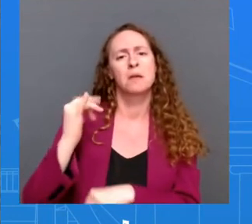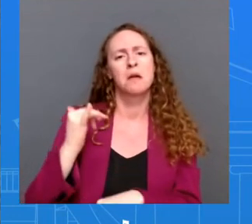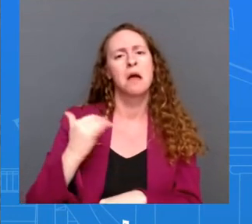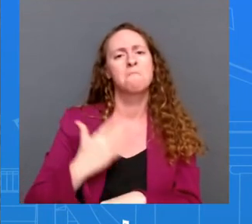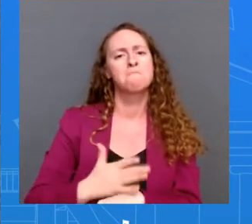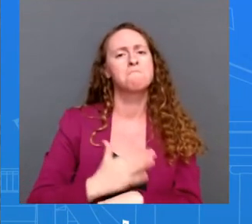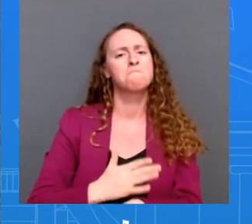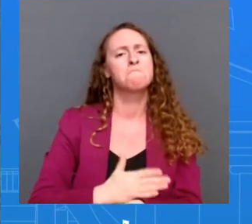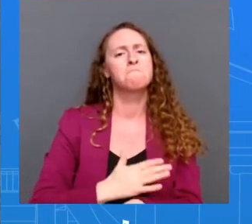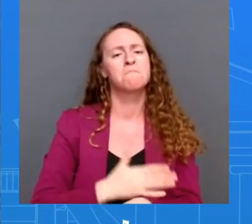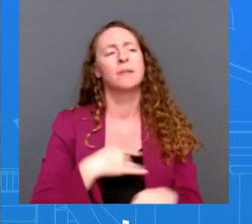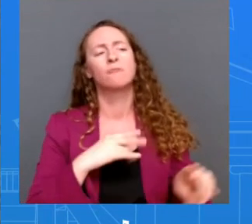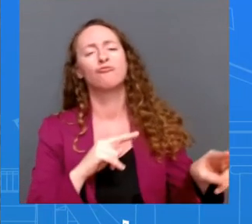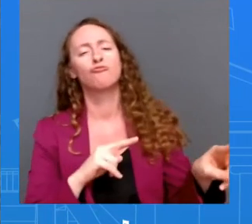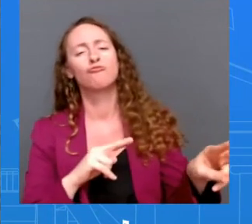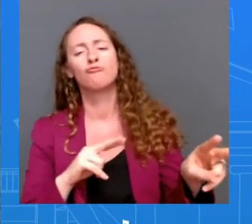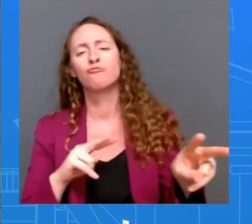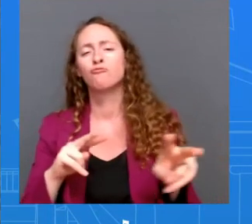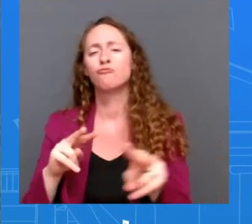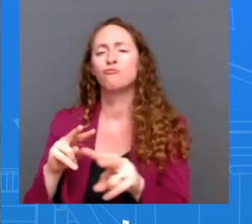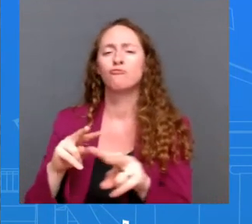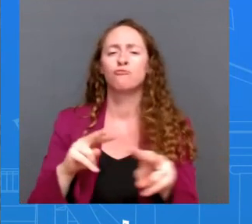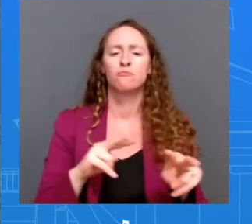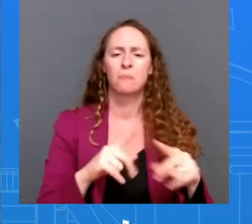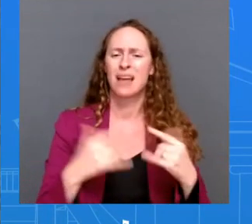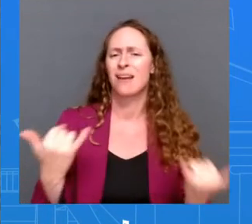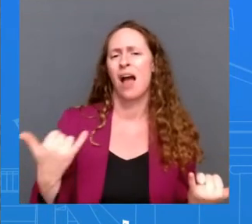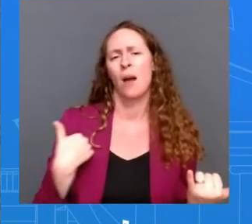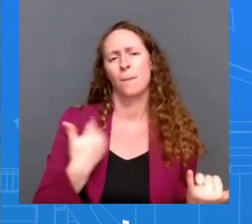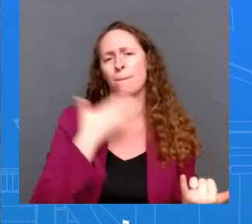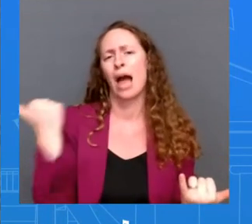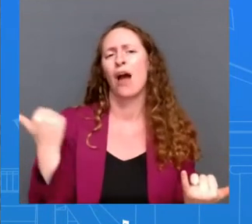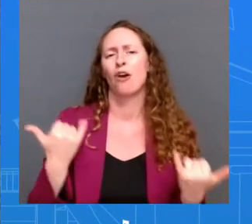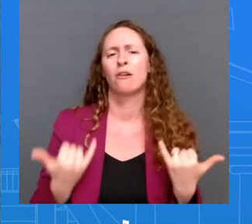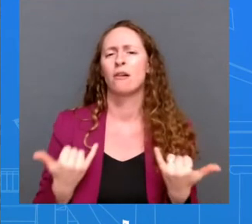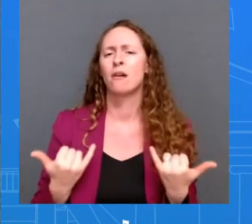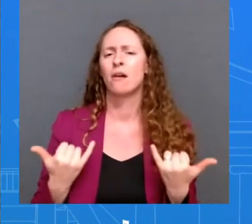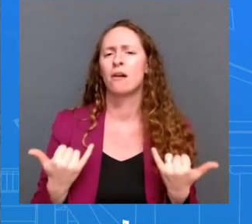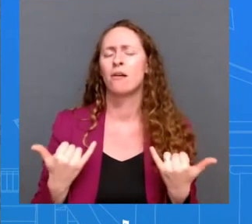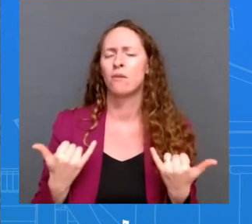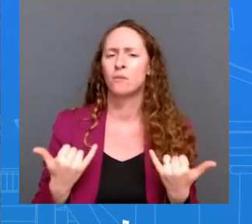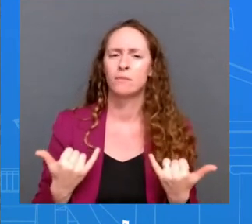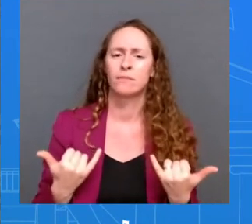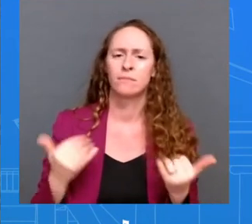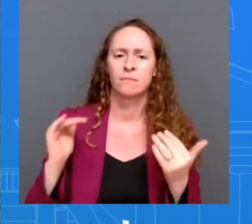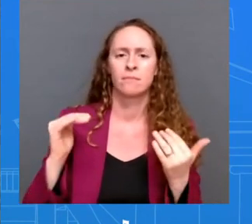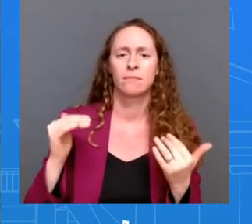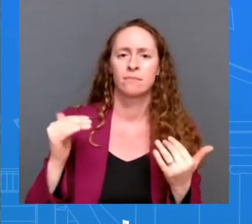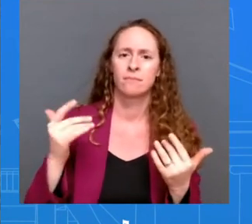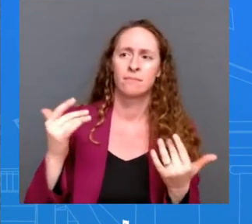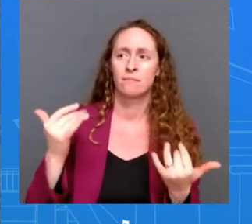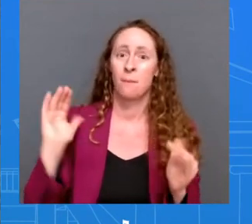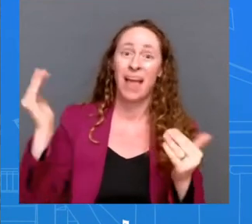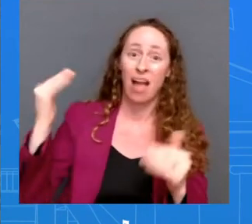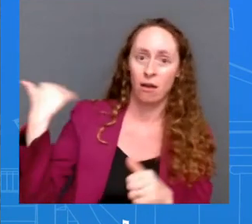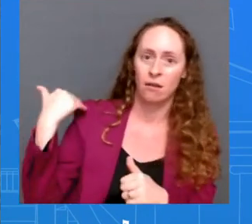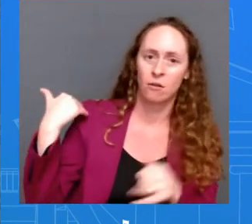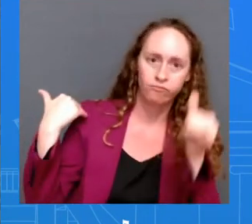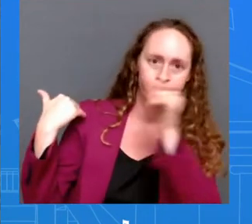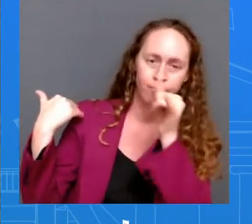resiliency in our supply chain capability now than there was, you know, a couple years ago. Can you clarify what your job is